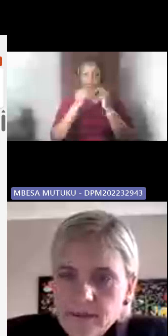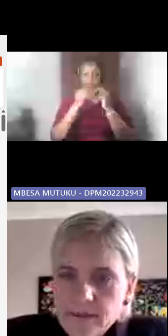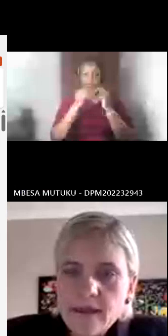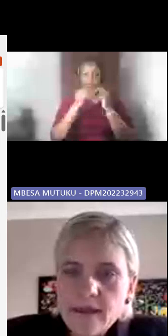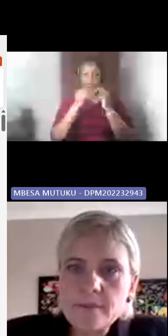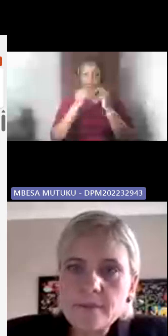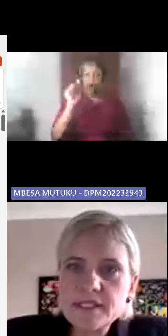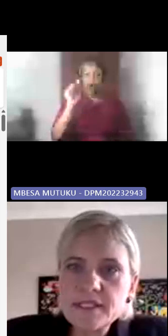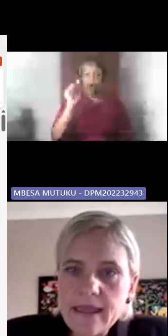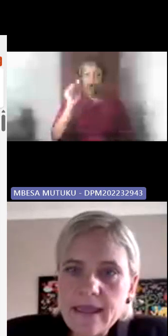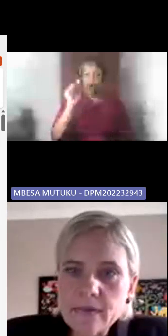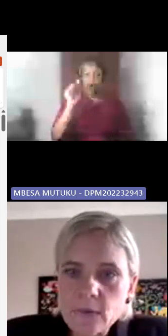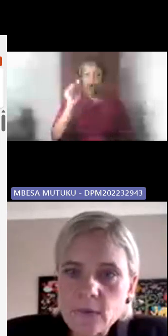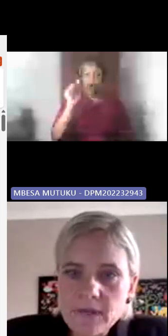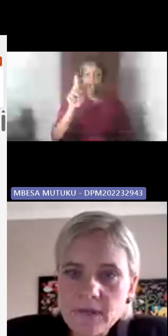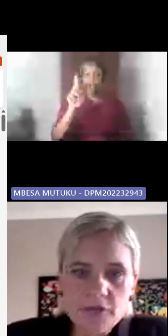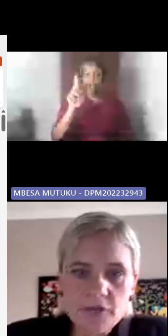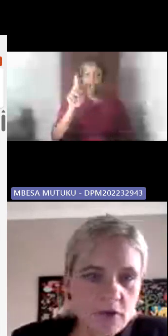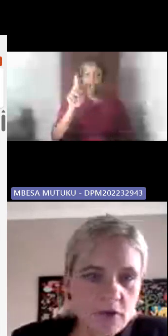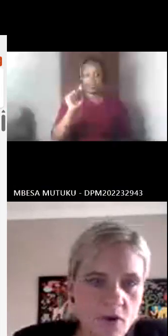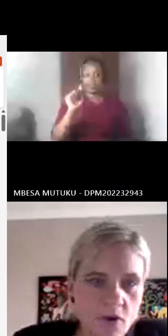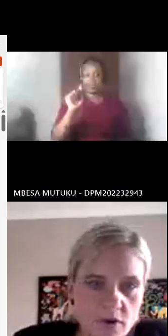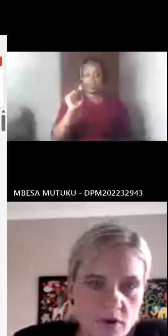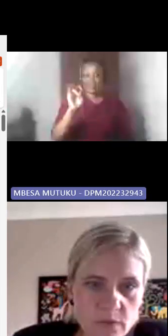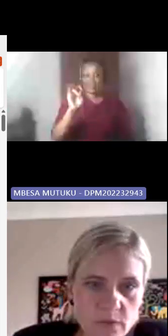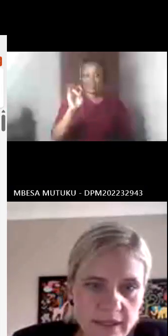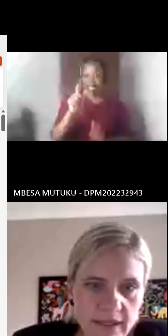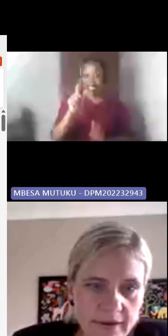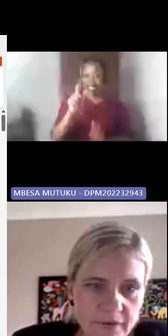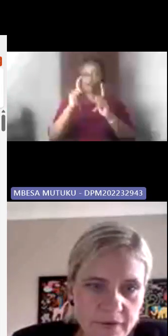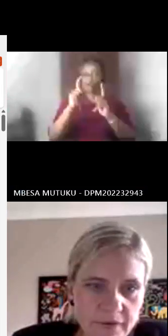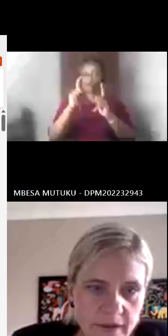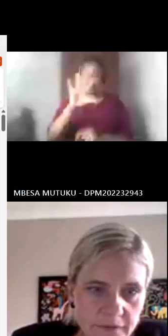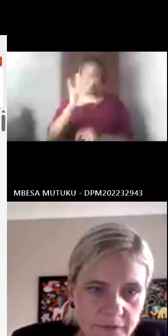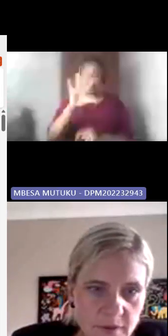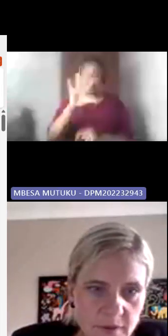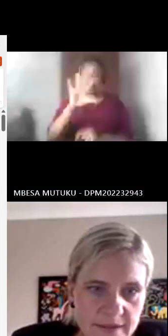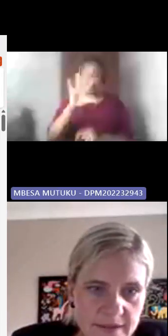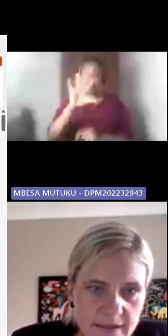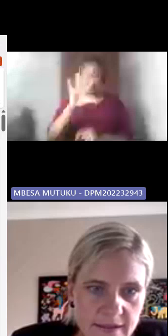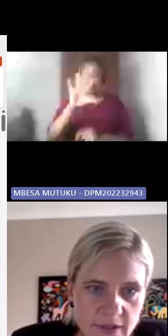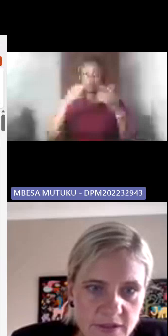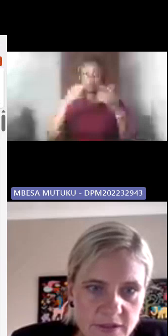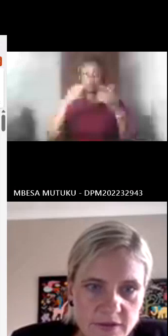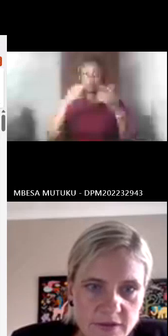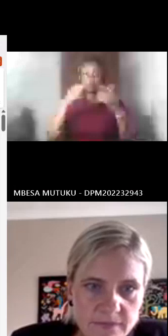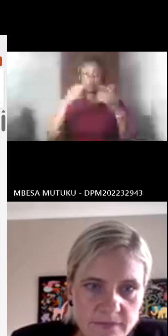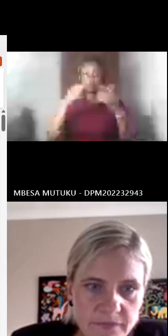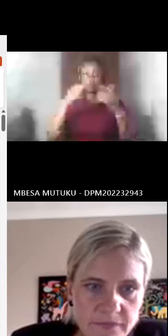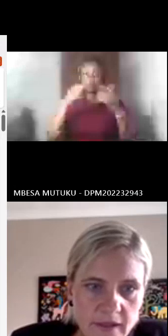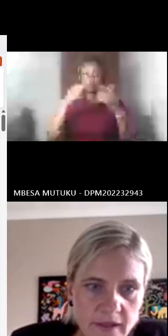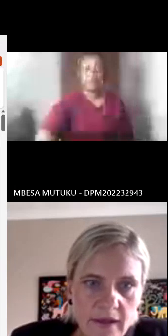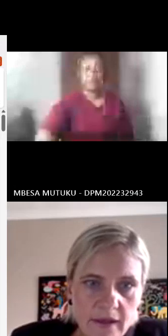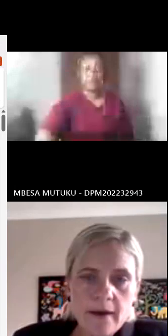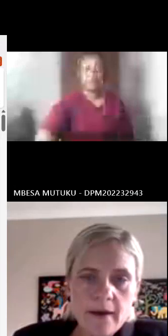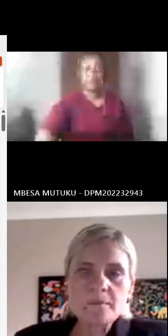Africa. Today with me on the call, we have, if you give me 1 second, sorry, I'm just going to,